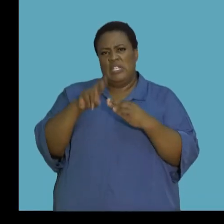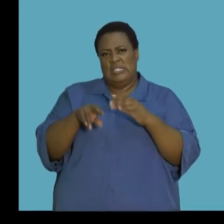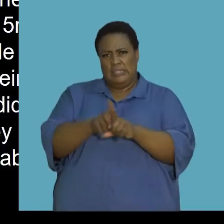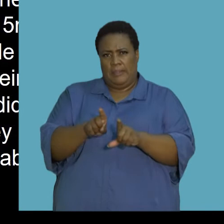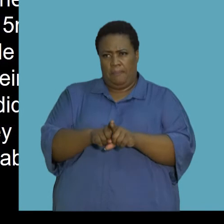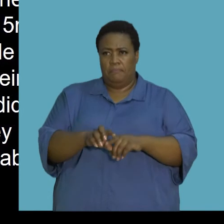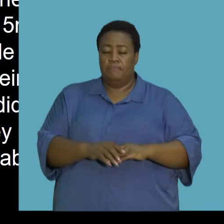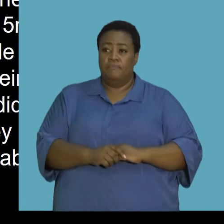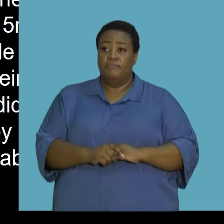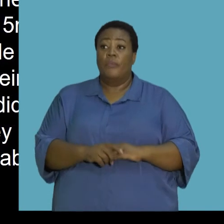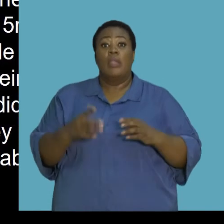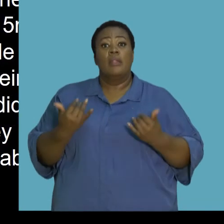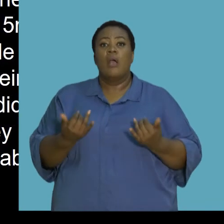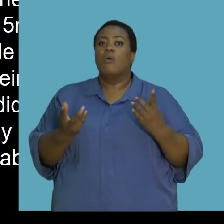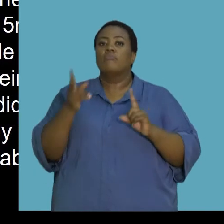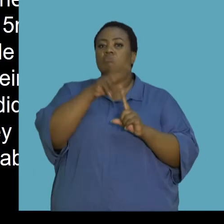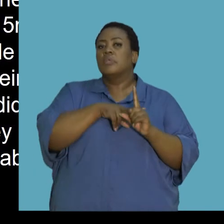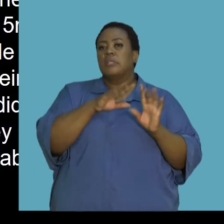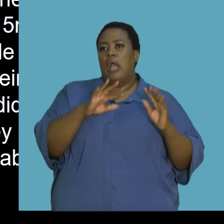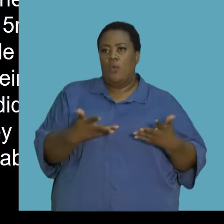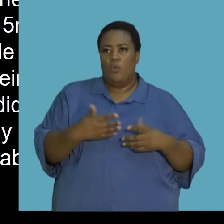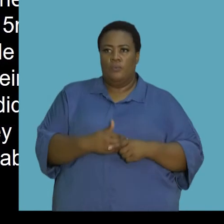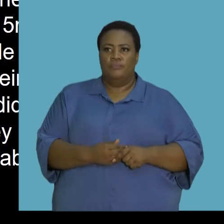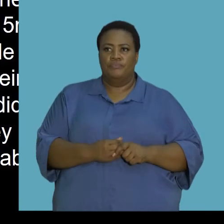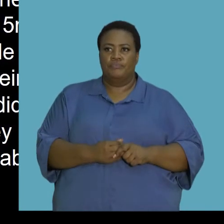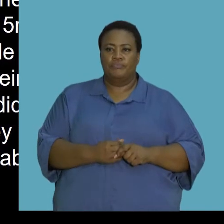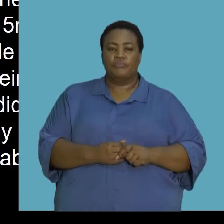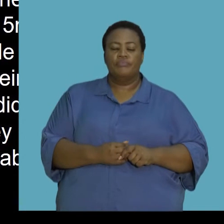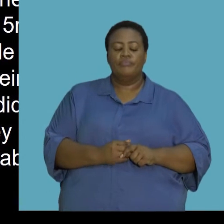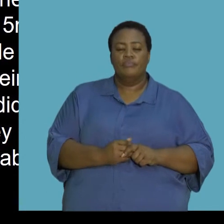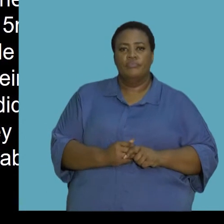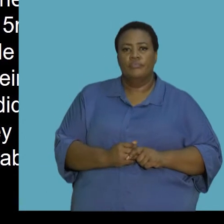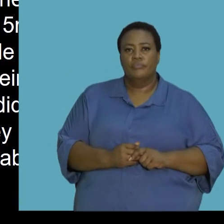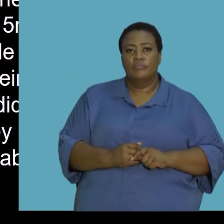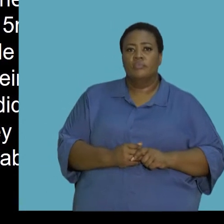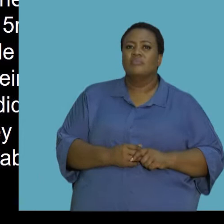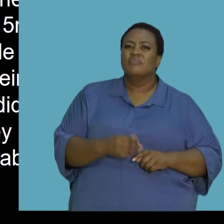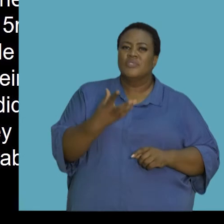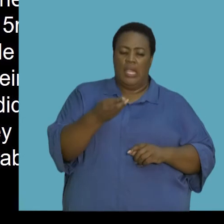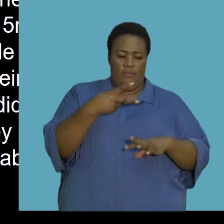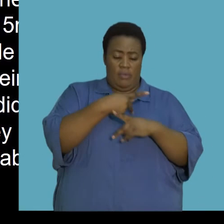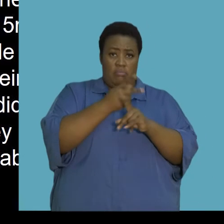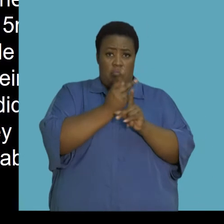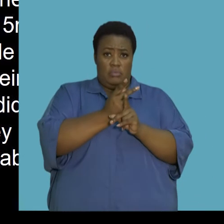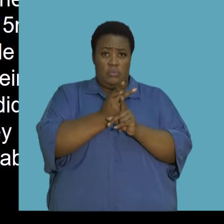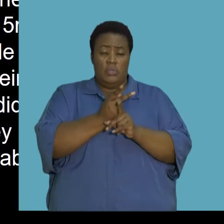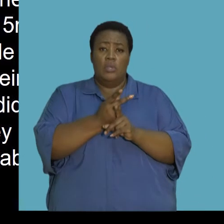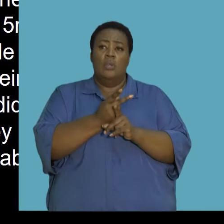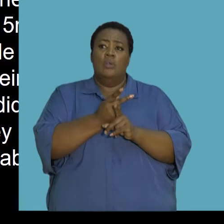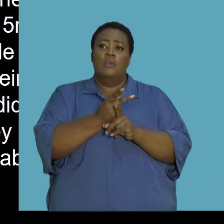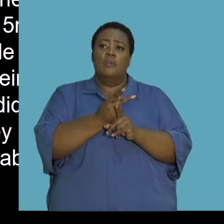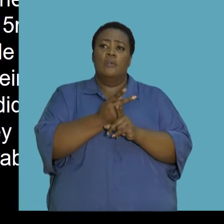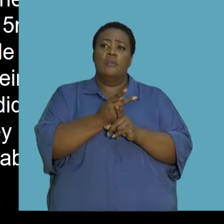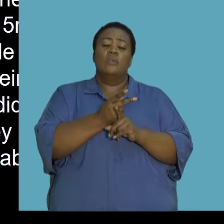So let's look at the application of this. So Spur Bubbles is about a product that SpongeBob